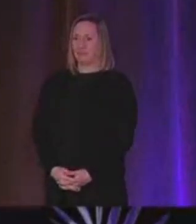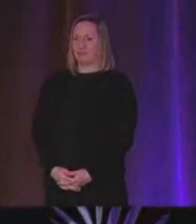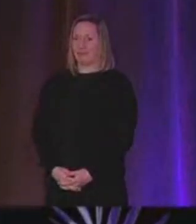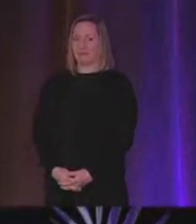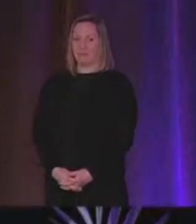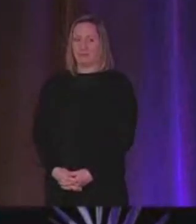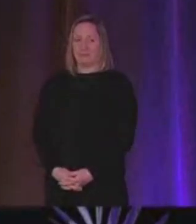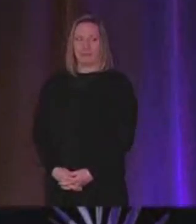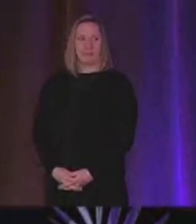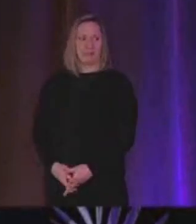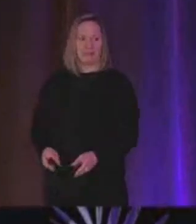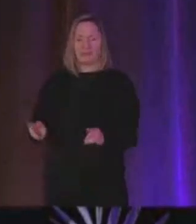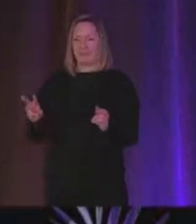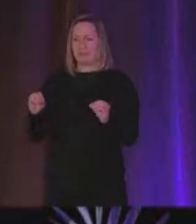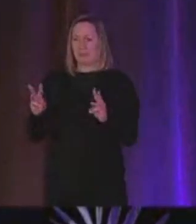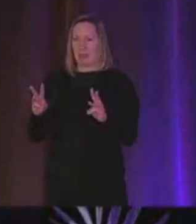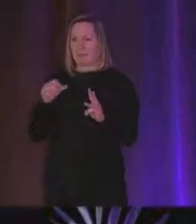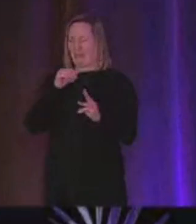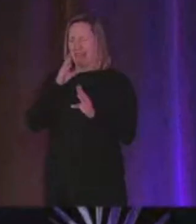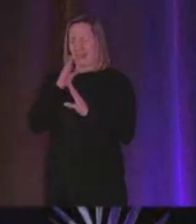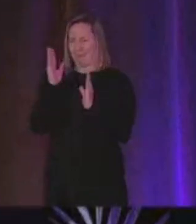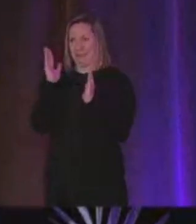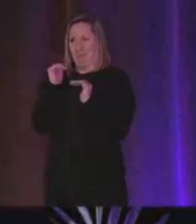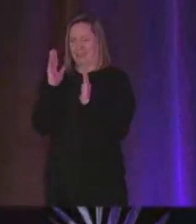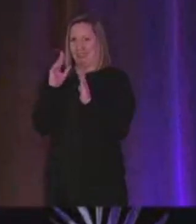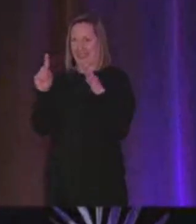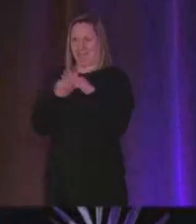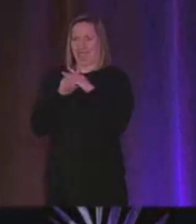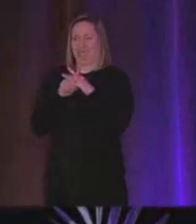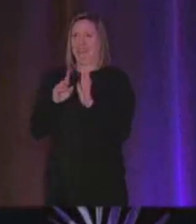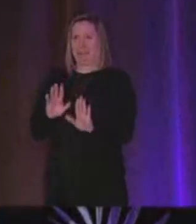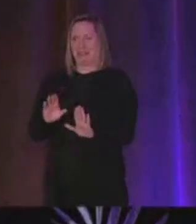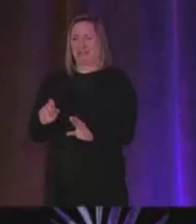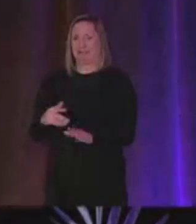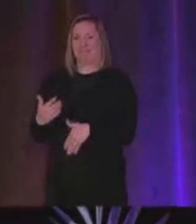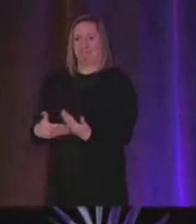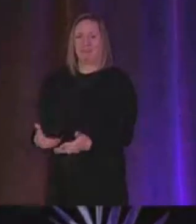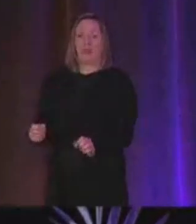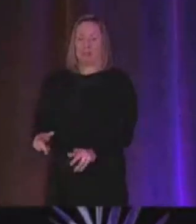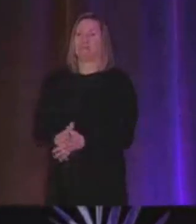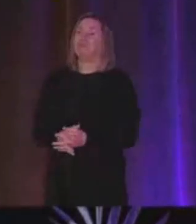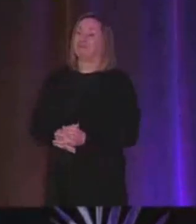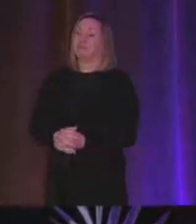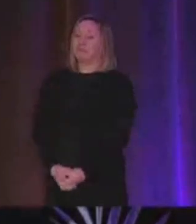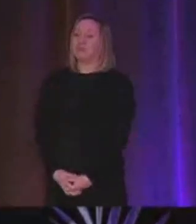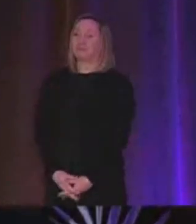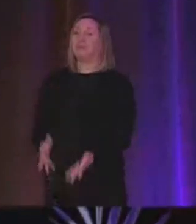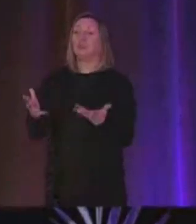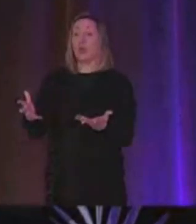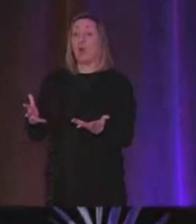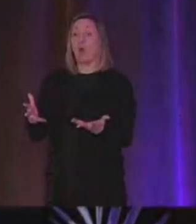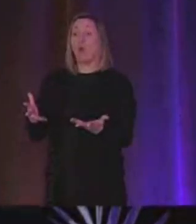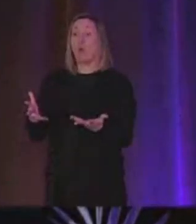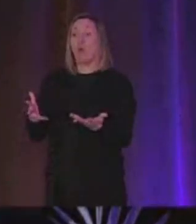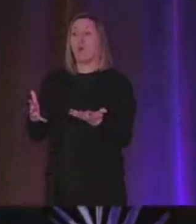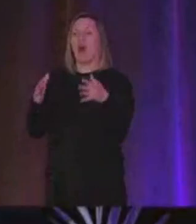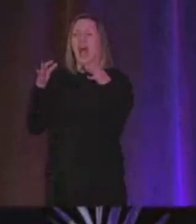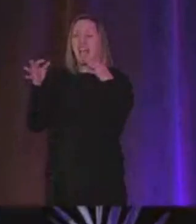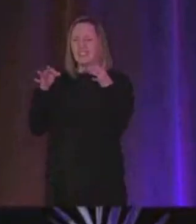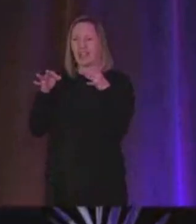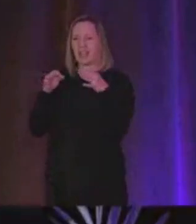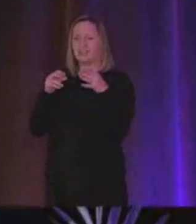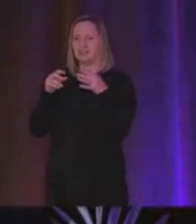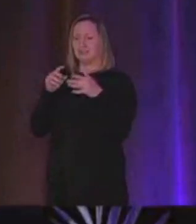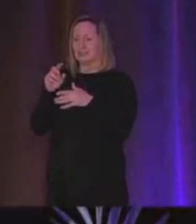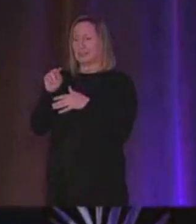Wow. I never anticipated. It's good. Okay. So I defined the tensor, and of course, in the